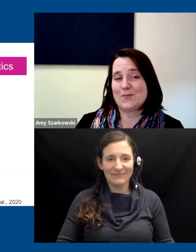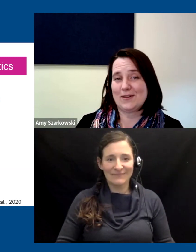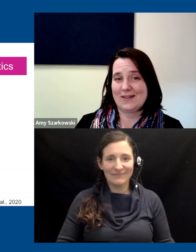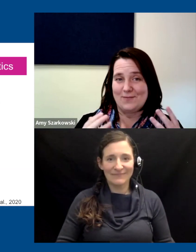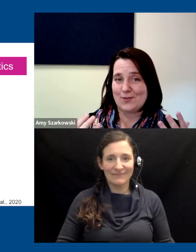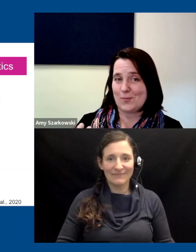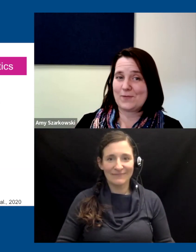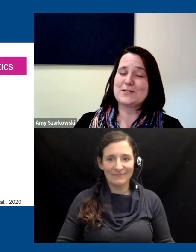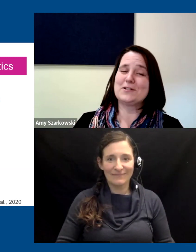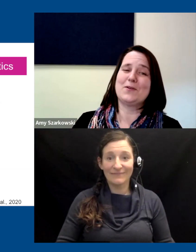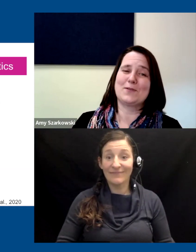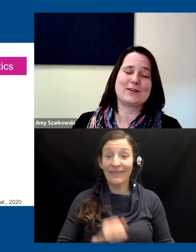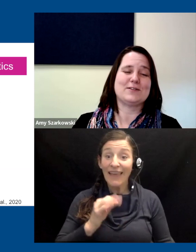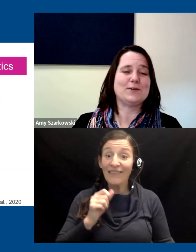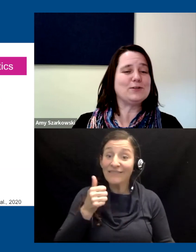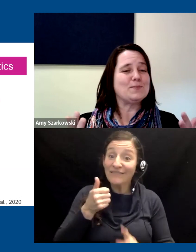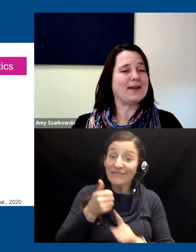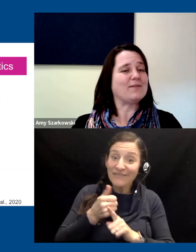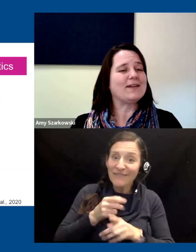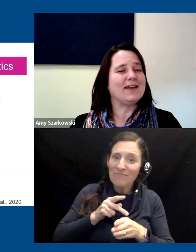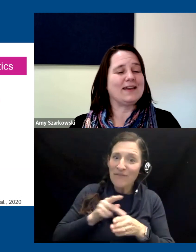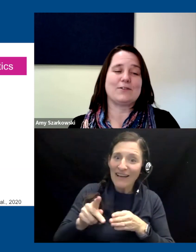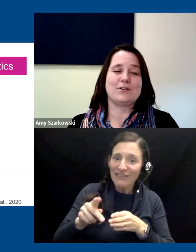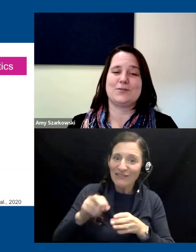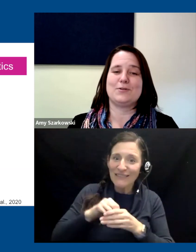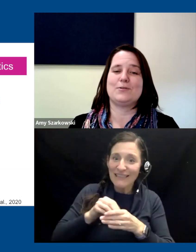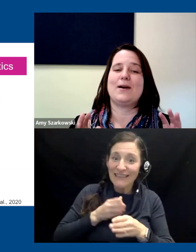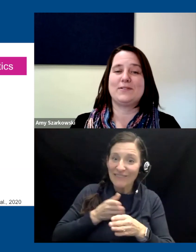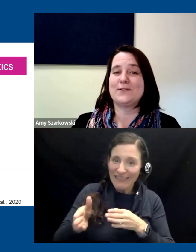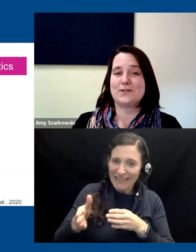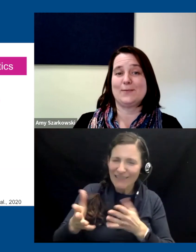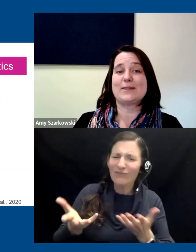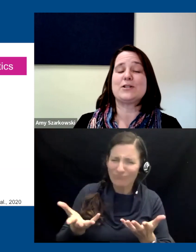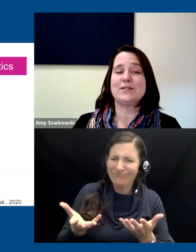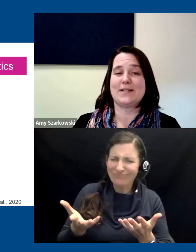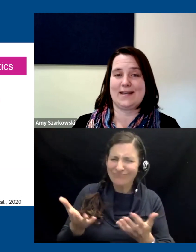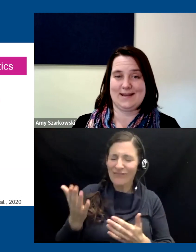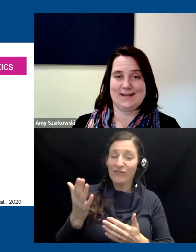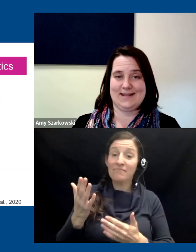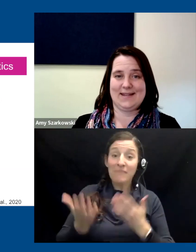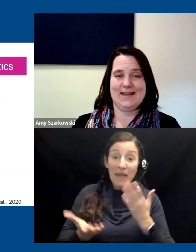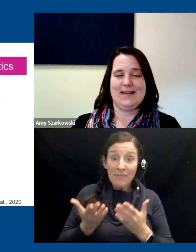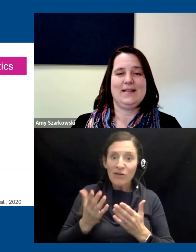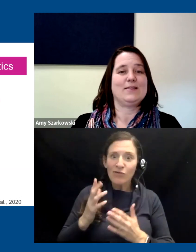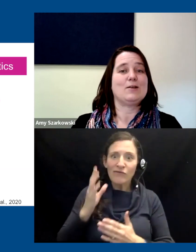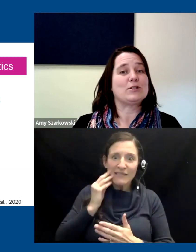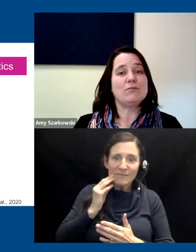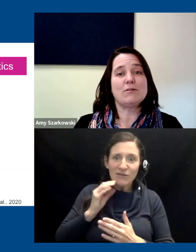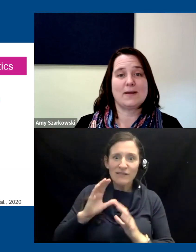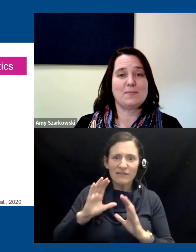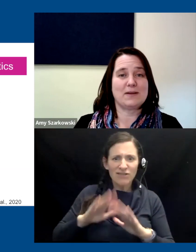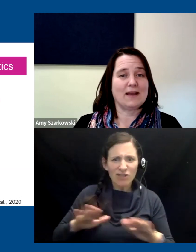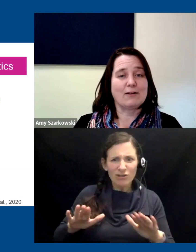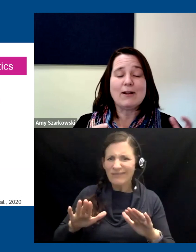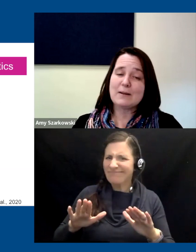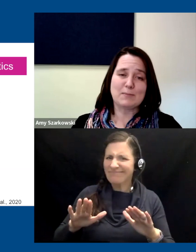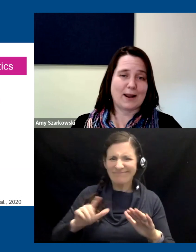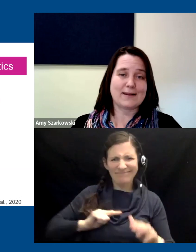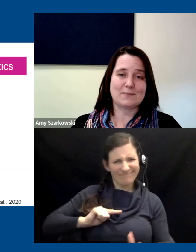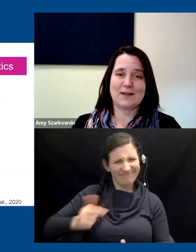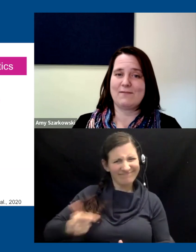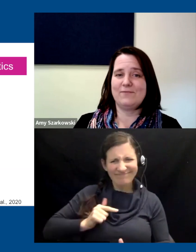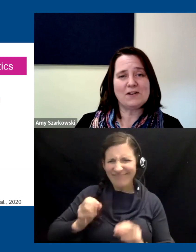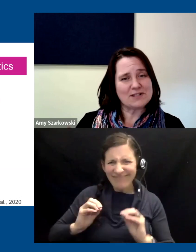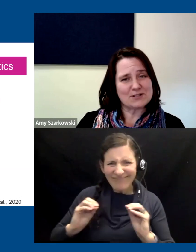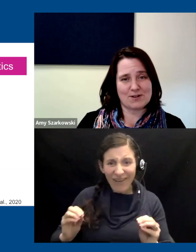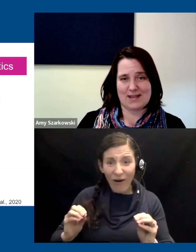I'm sure if you're a professional, if you've worked in this field, you may have encountered children who have difficulty with turn taking. Those children may be incredibly